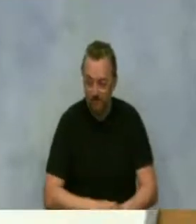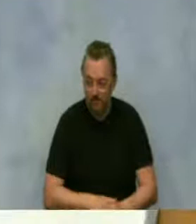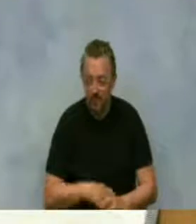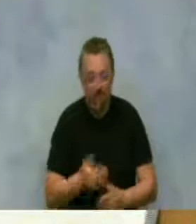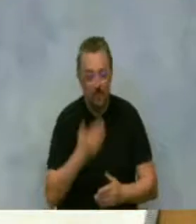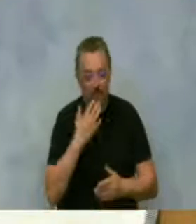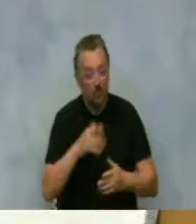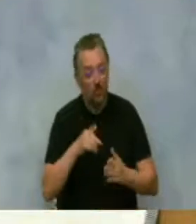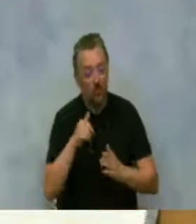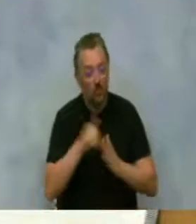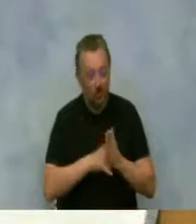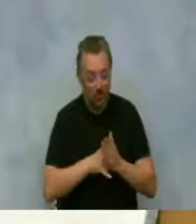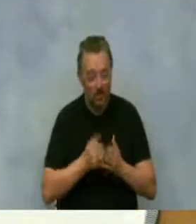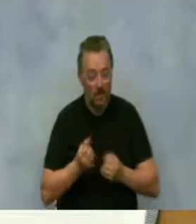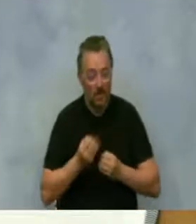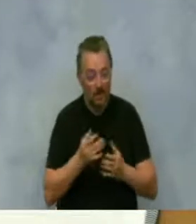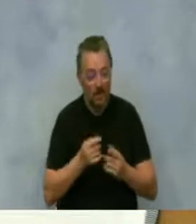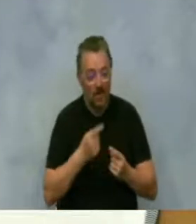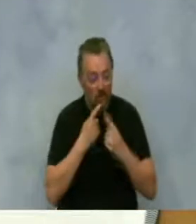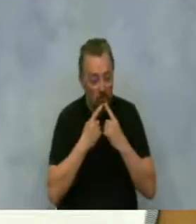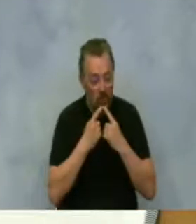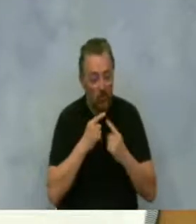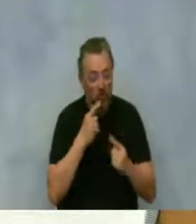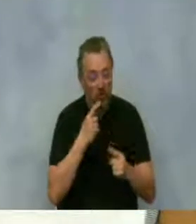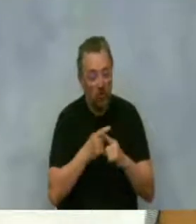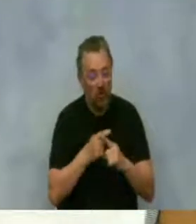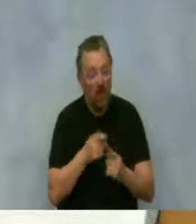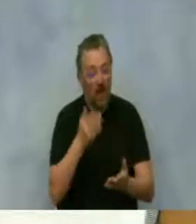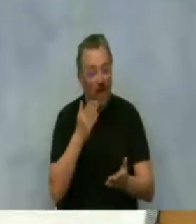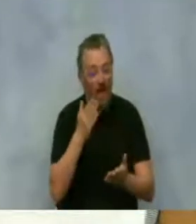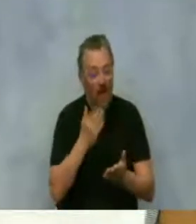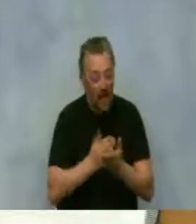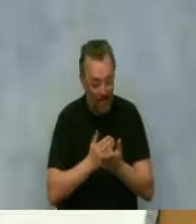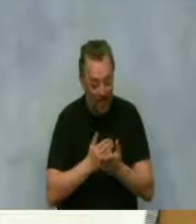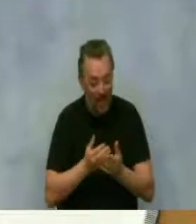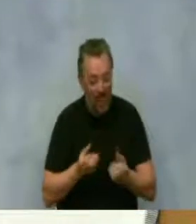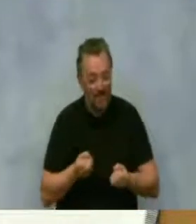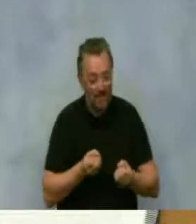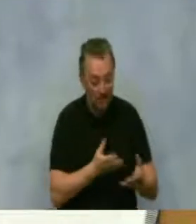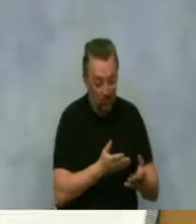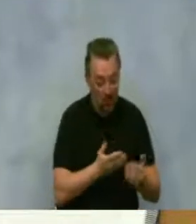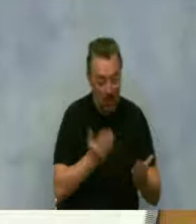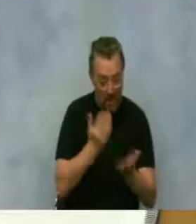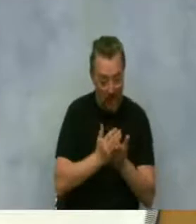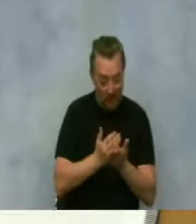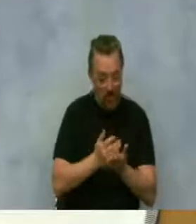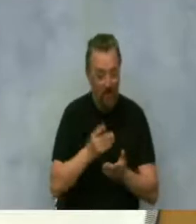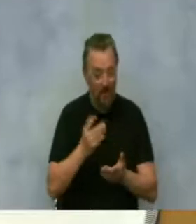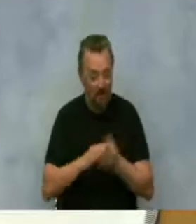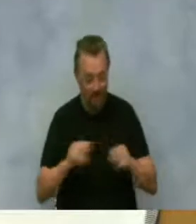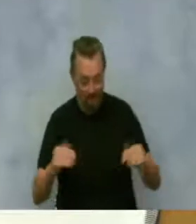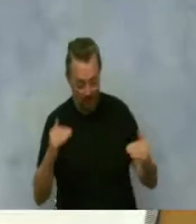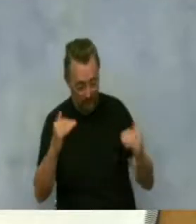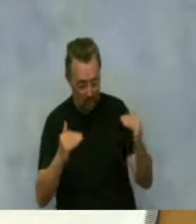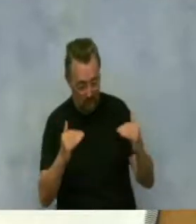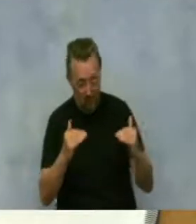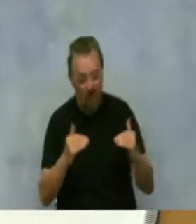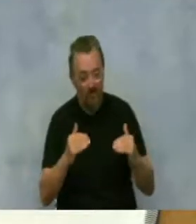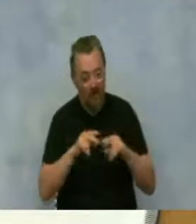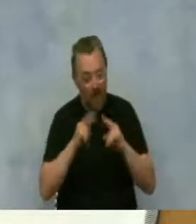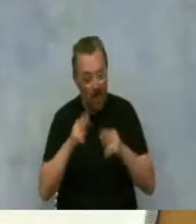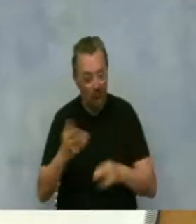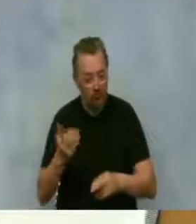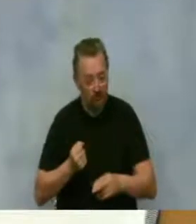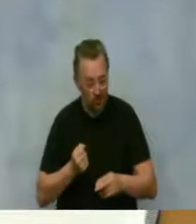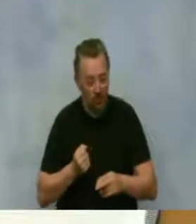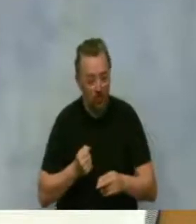the report is to provide information on actual expenditure against the revenue budget for housing and technical resources, housing revenue account,